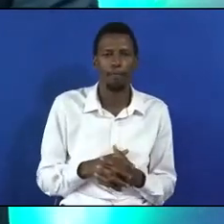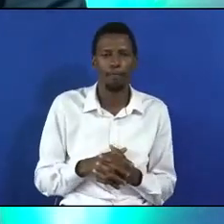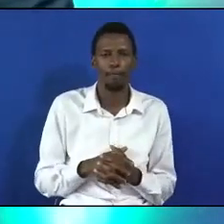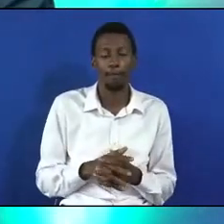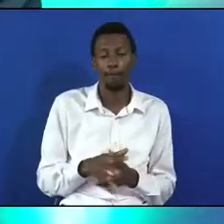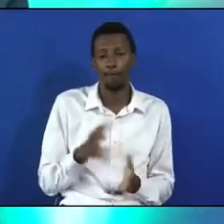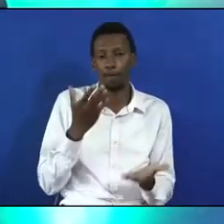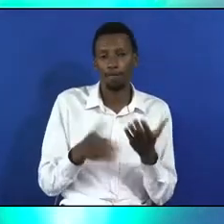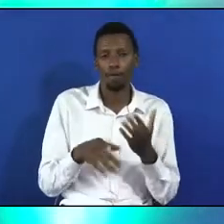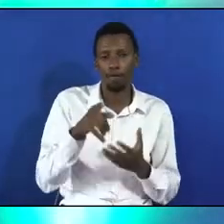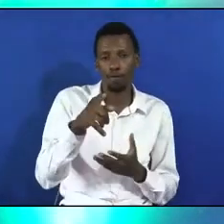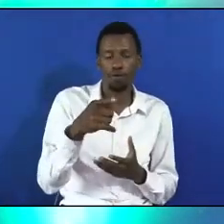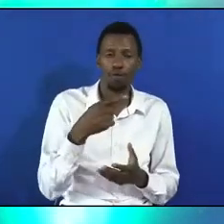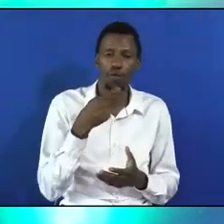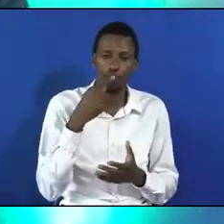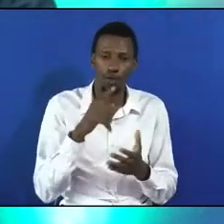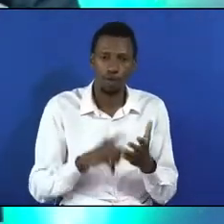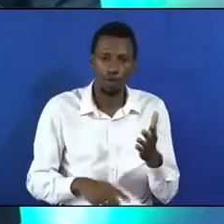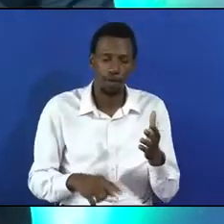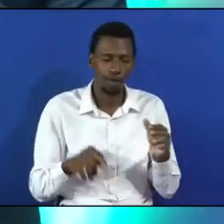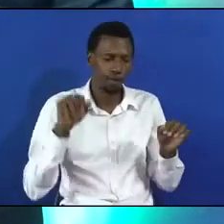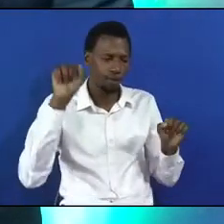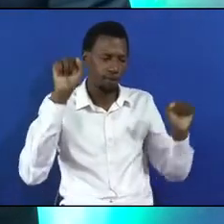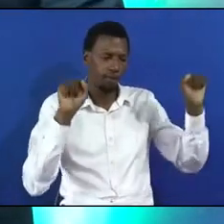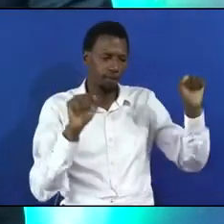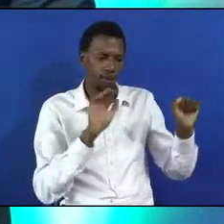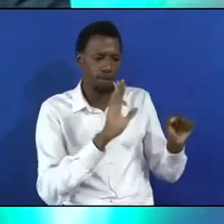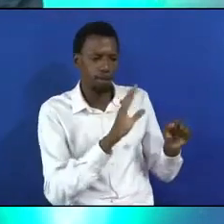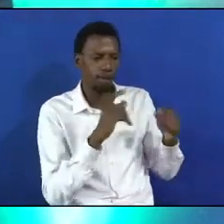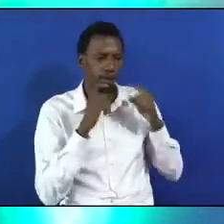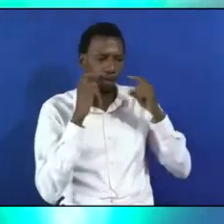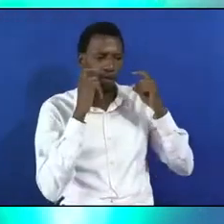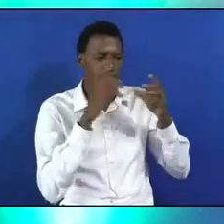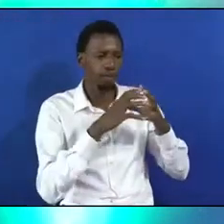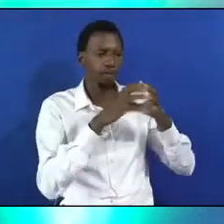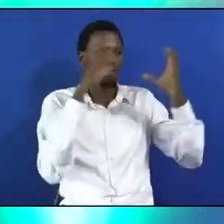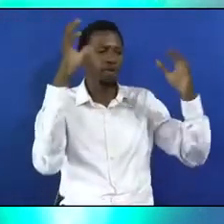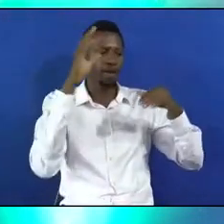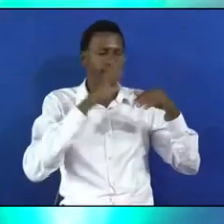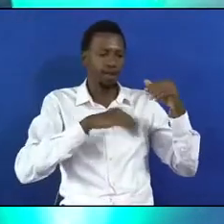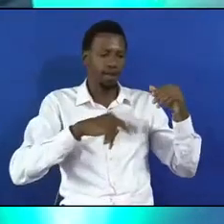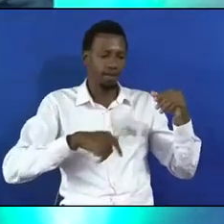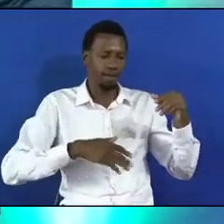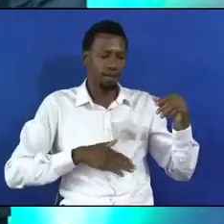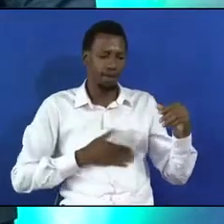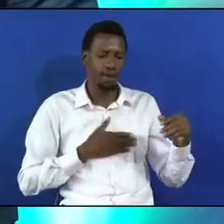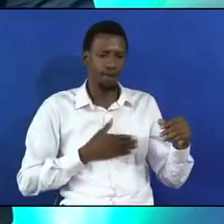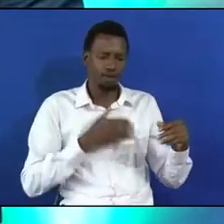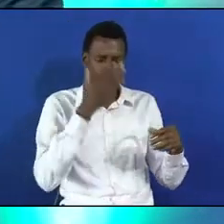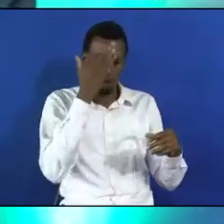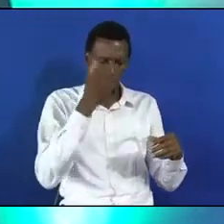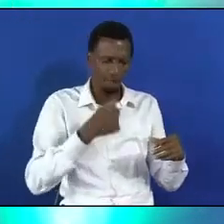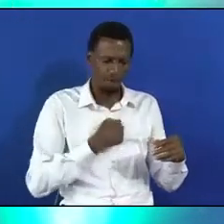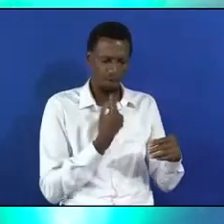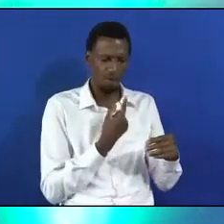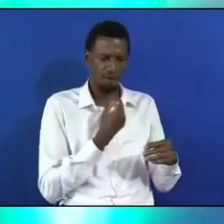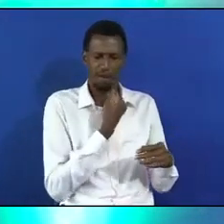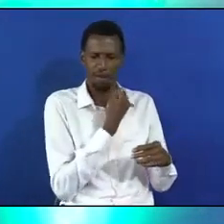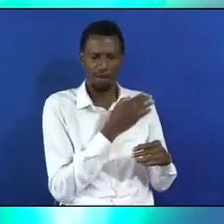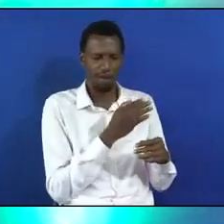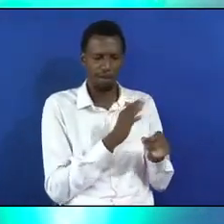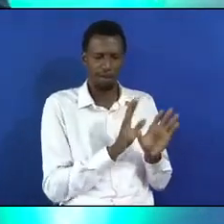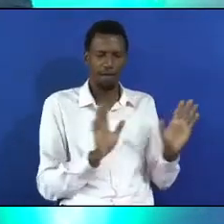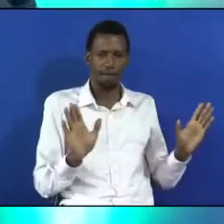You may say that Cain's sins was greater than my sin because I have just hated. But the Bible tells